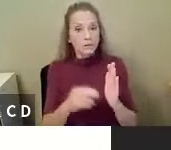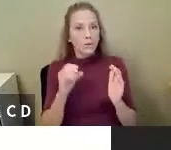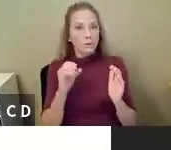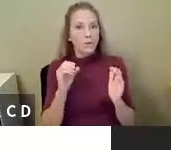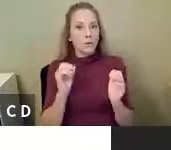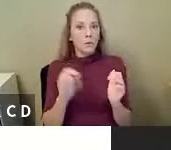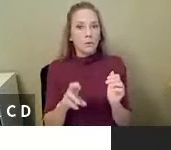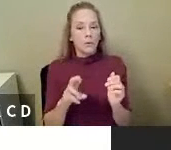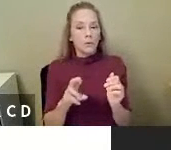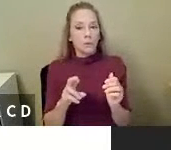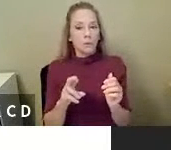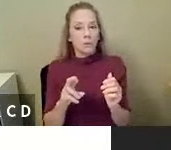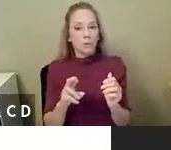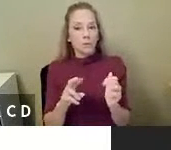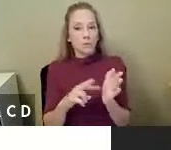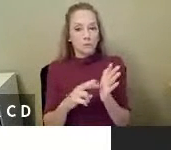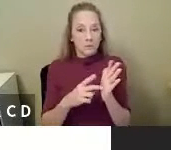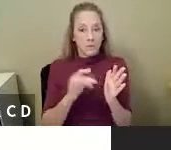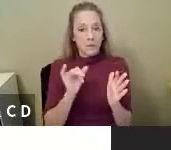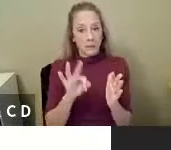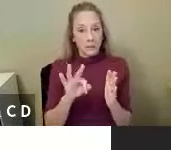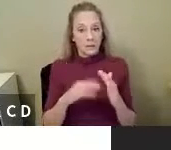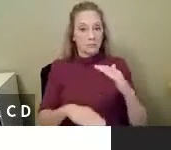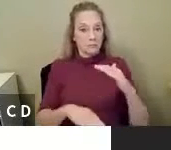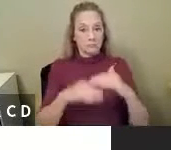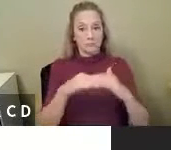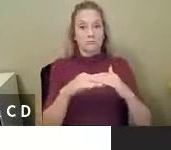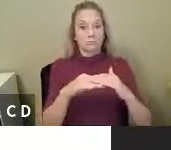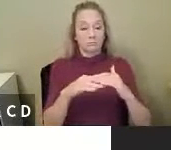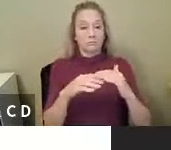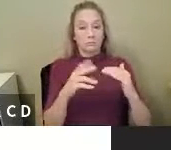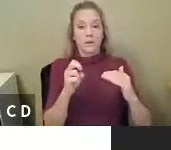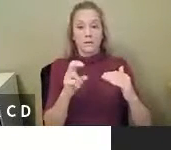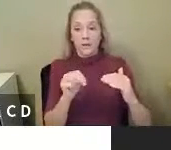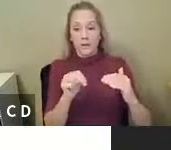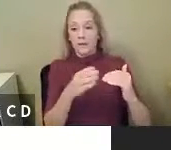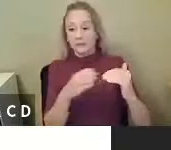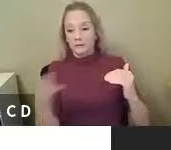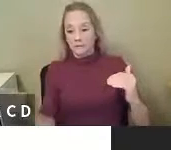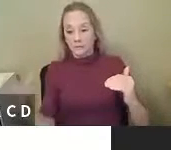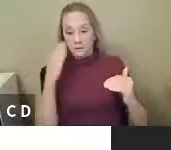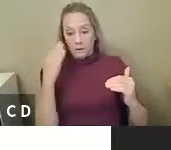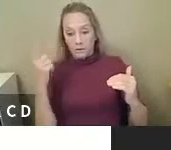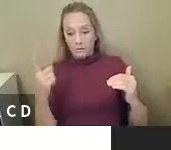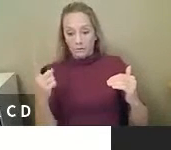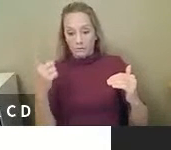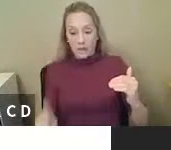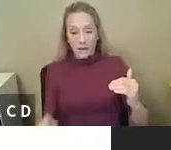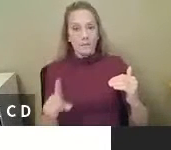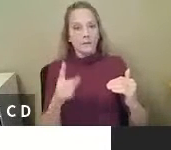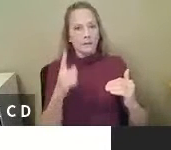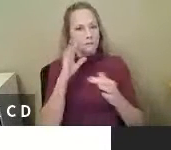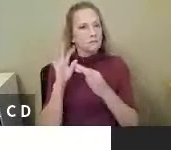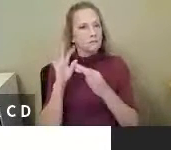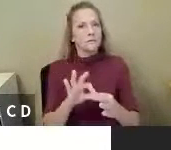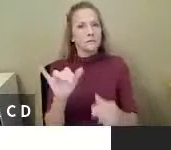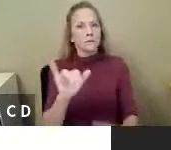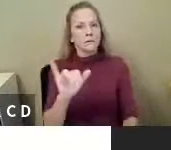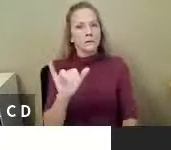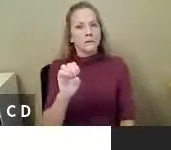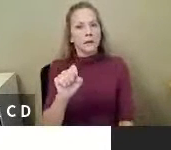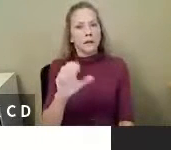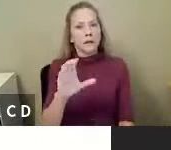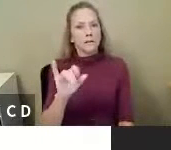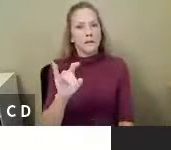of when we hit certain things? And that would go for escalation too. We can't talk out of both sides of our